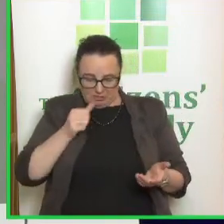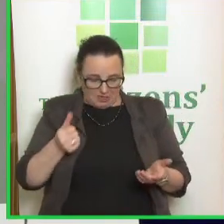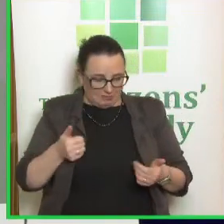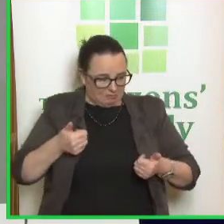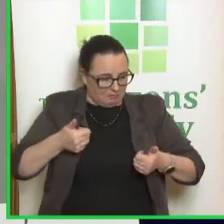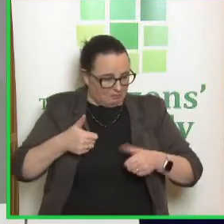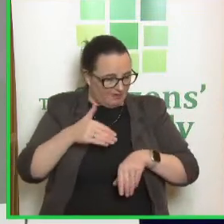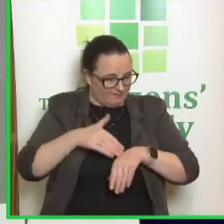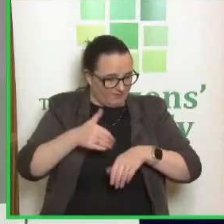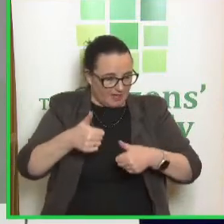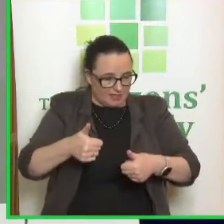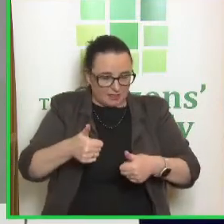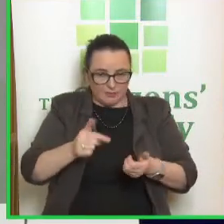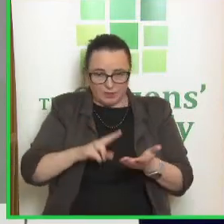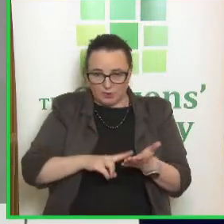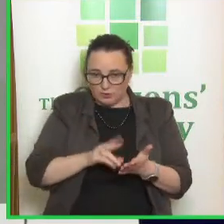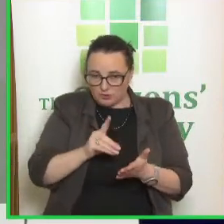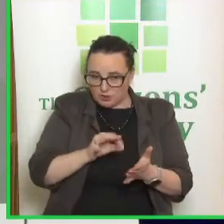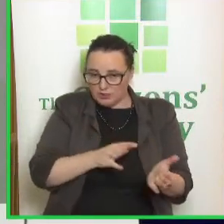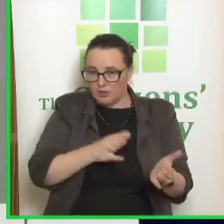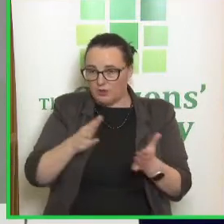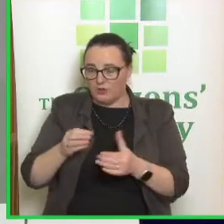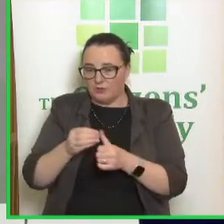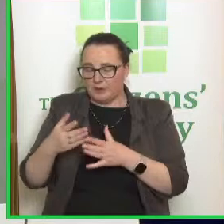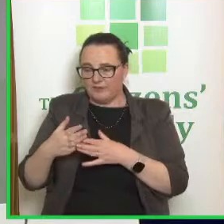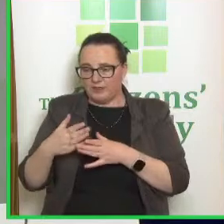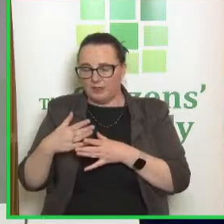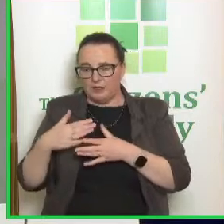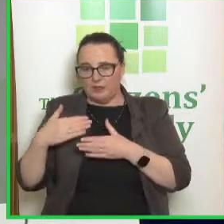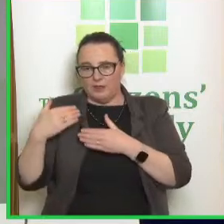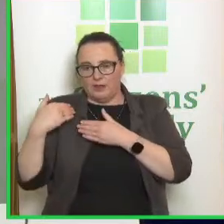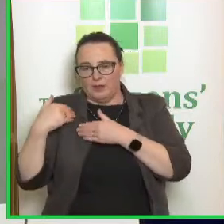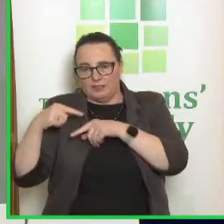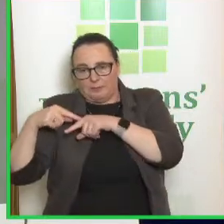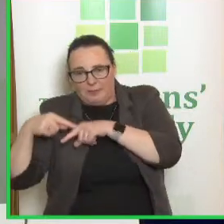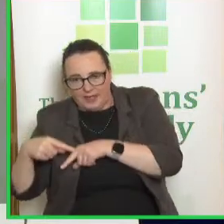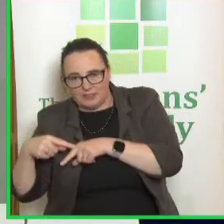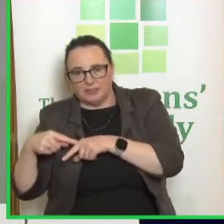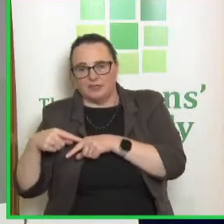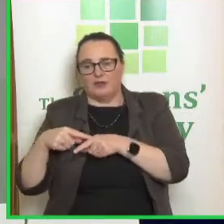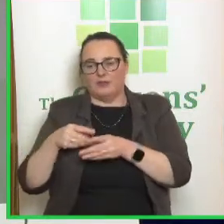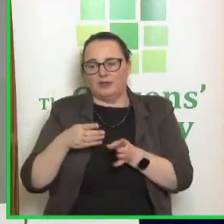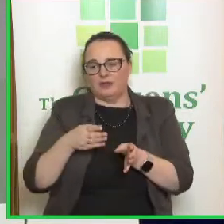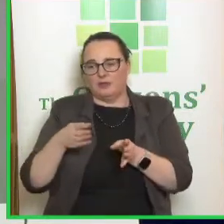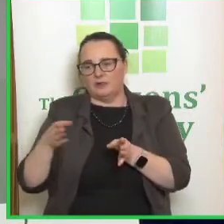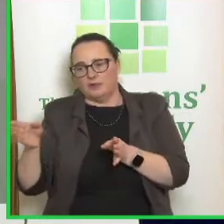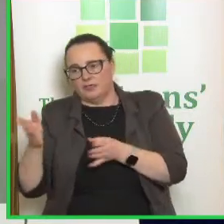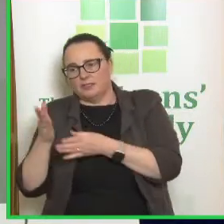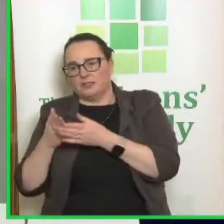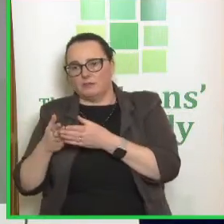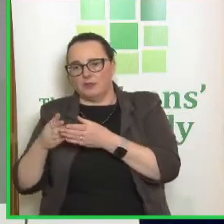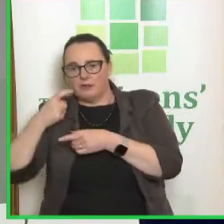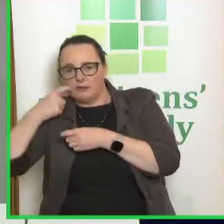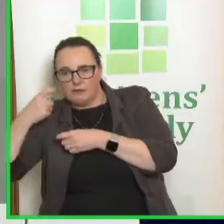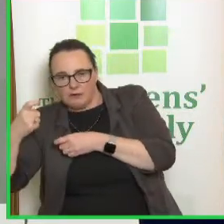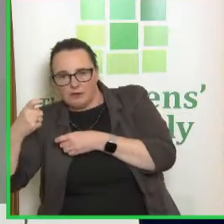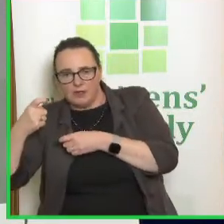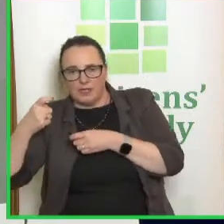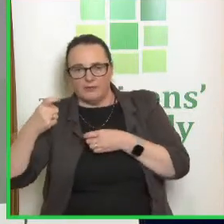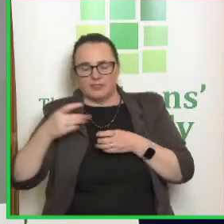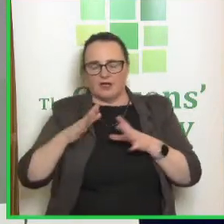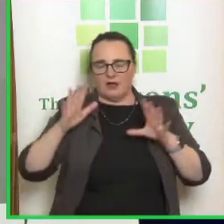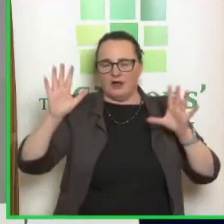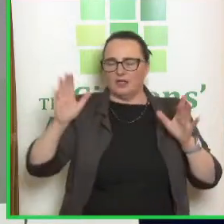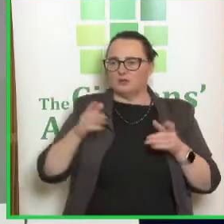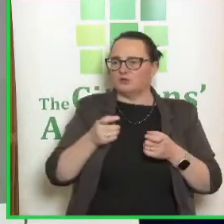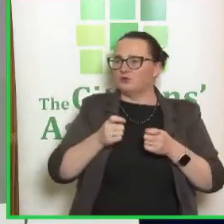some cases, people may develop a chronic dependency. And in some cases, people will go into addiction. So when people say to us, oh, this is too much to